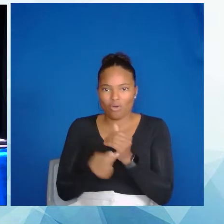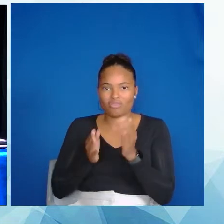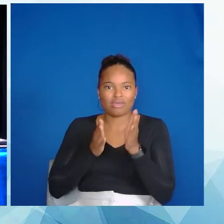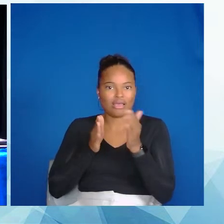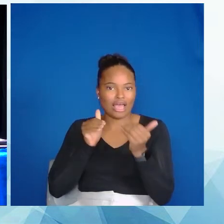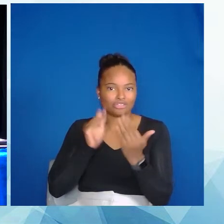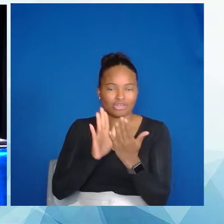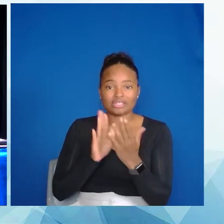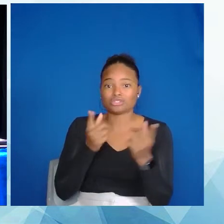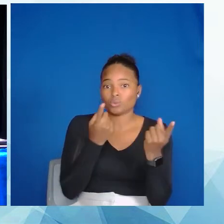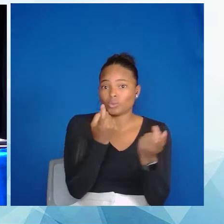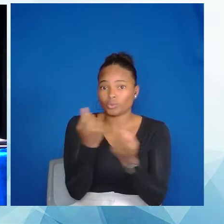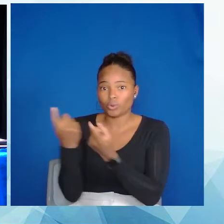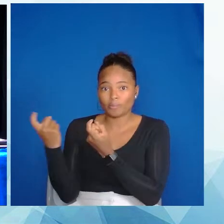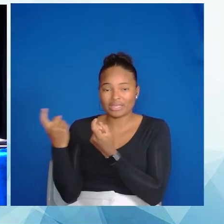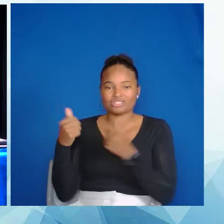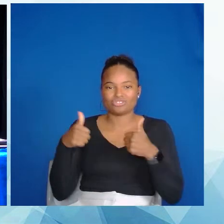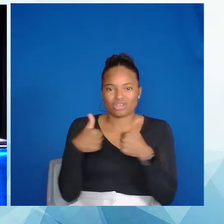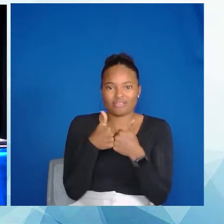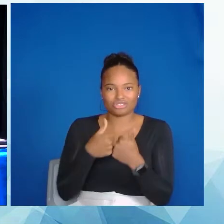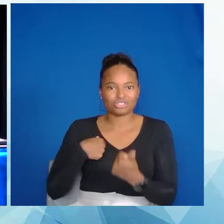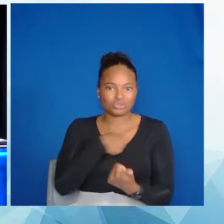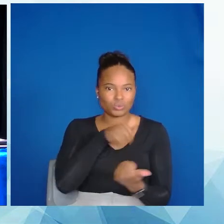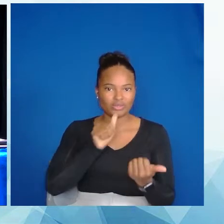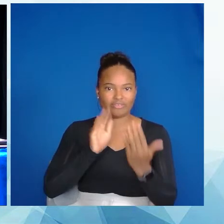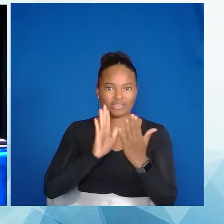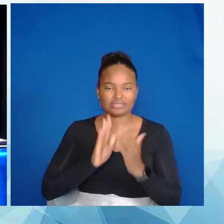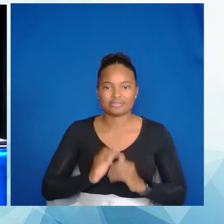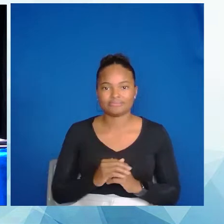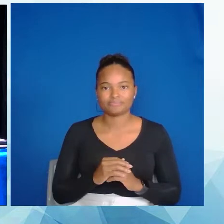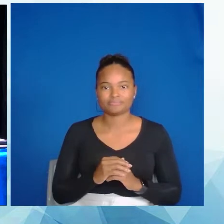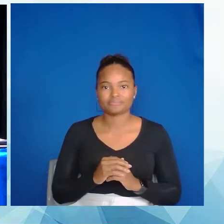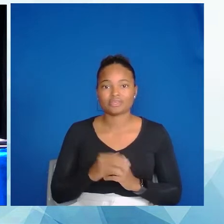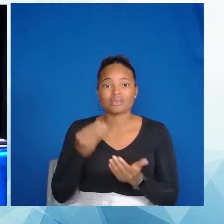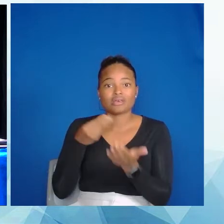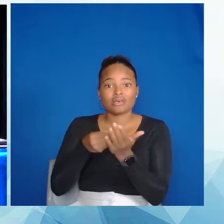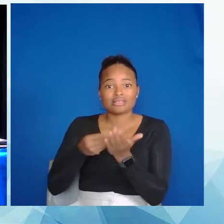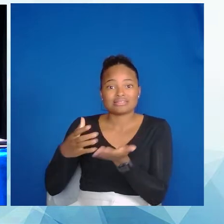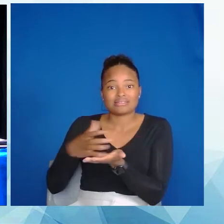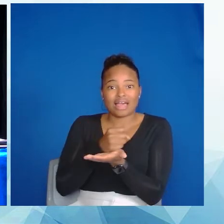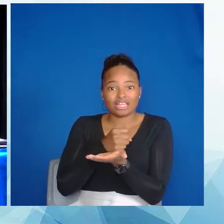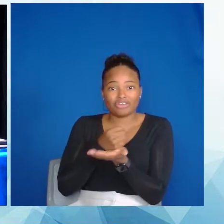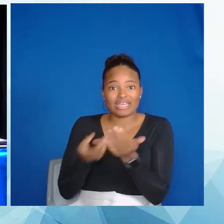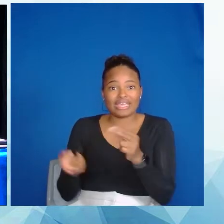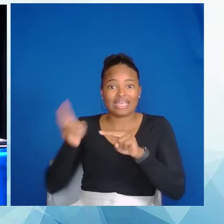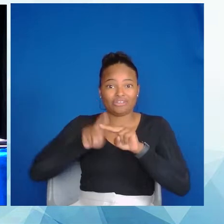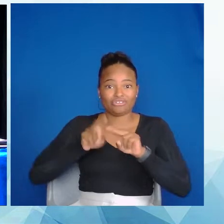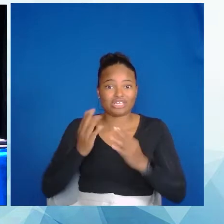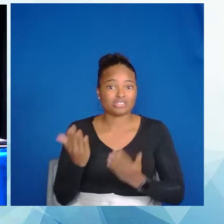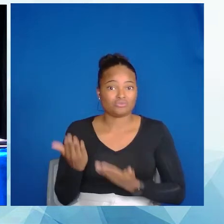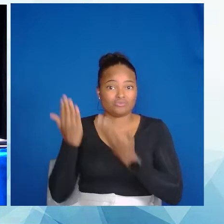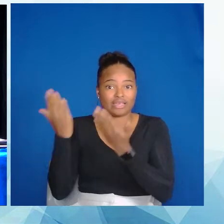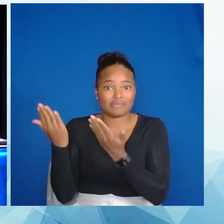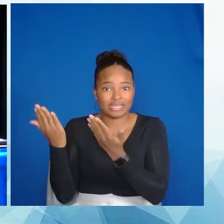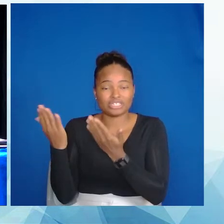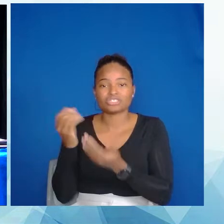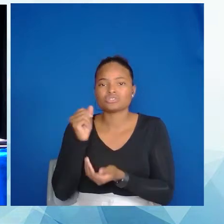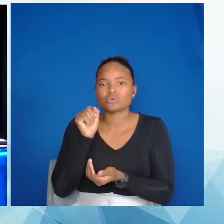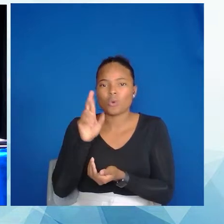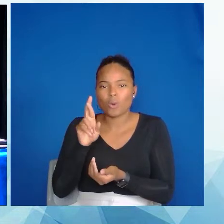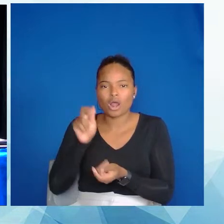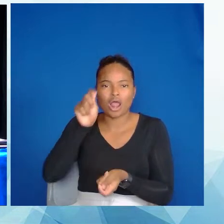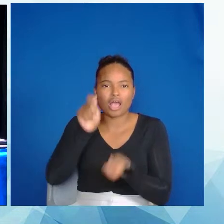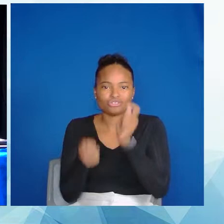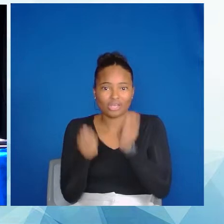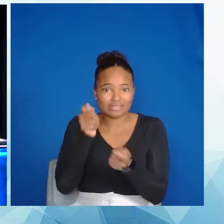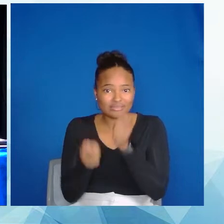retention challenges that we continue to face. Salary increase recommendations and/or salary schedule adjustments